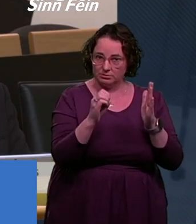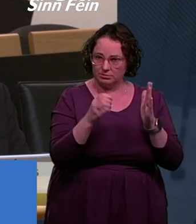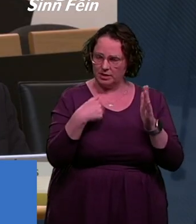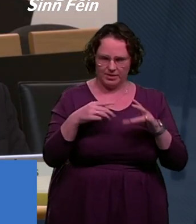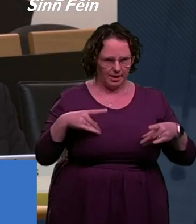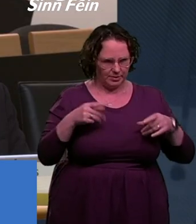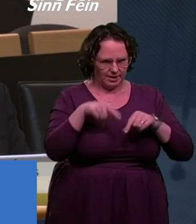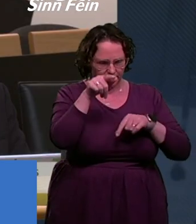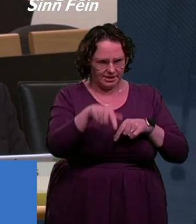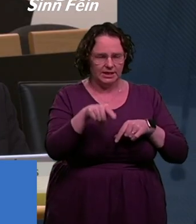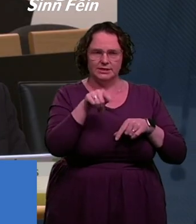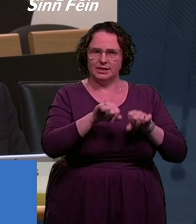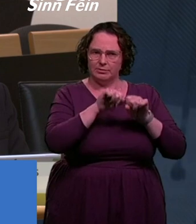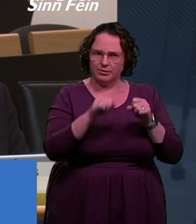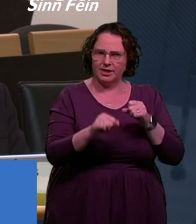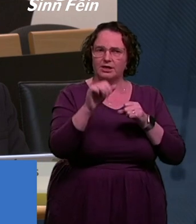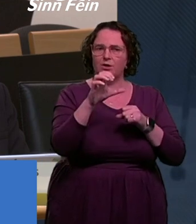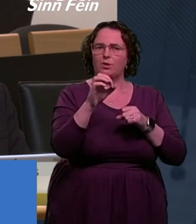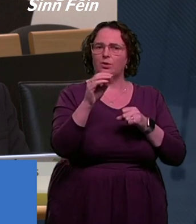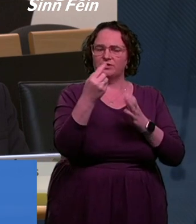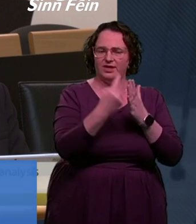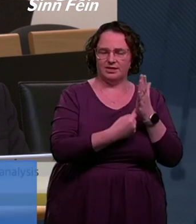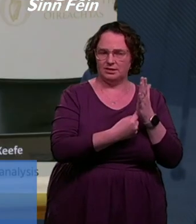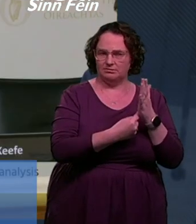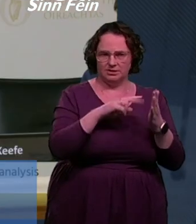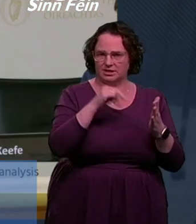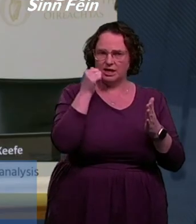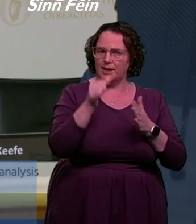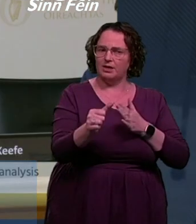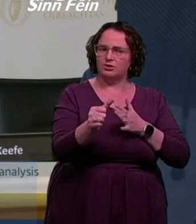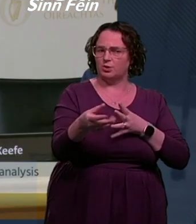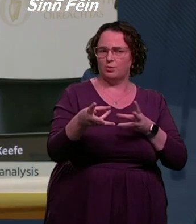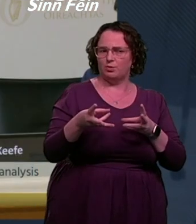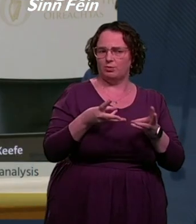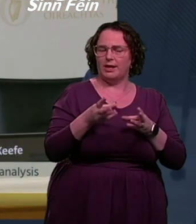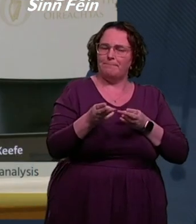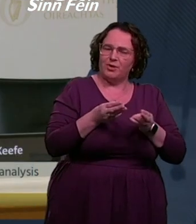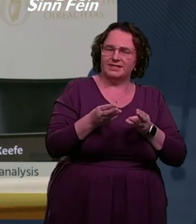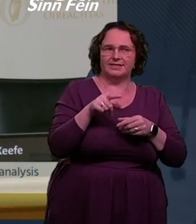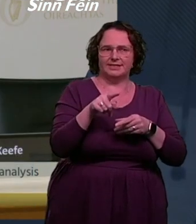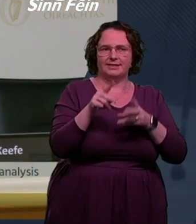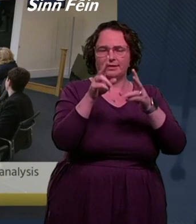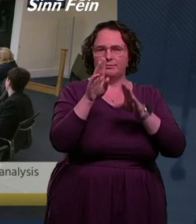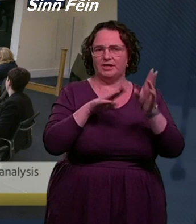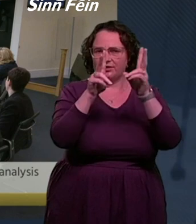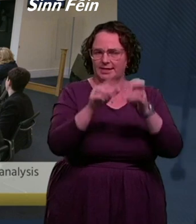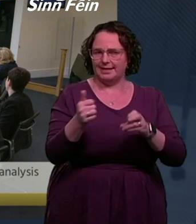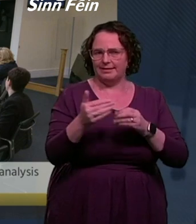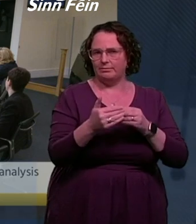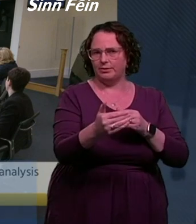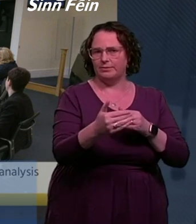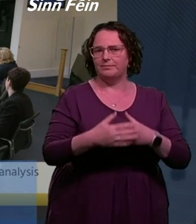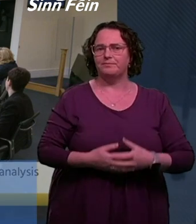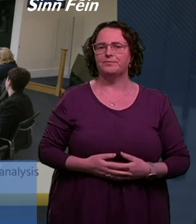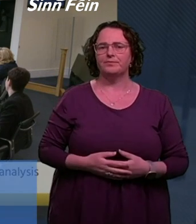ethics? If they didn't, they can't practice anymore. That's, yeah. So just on the point that you made